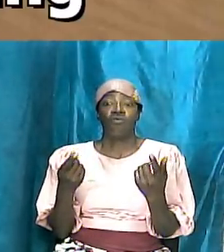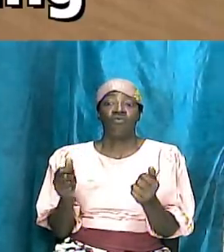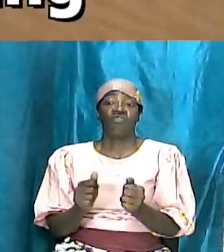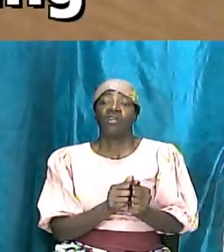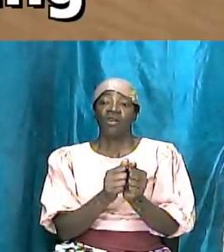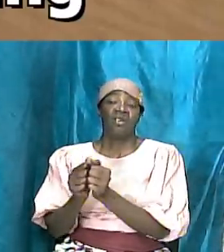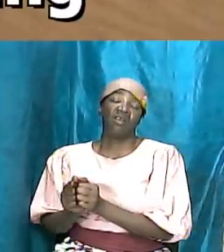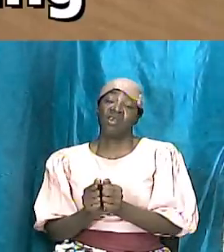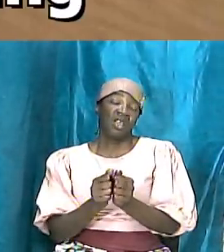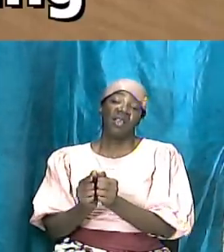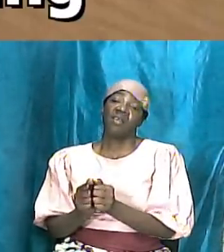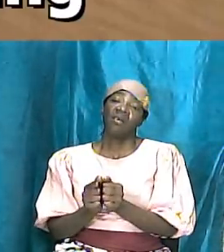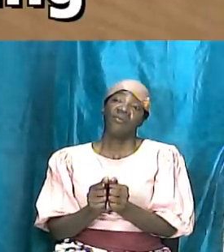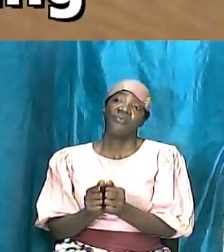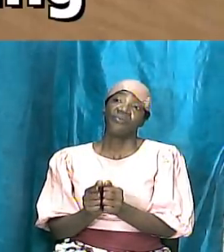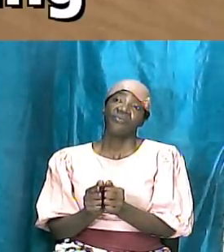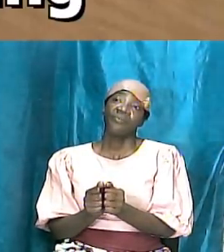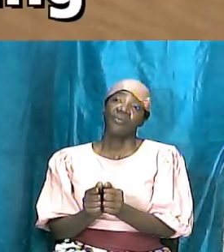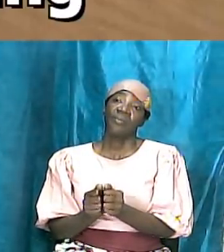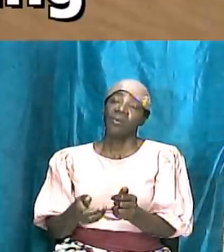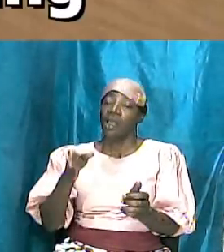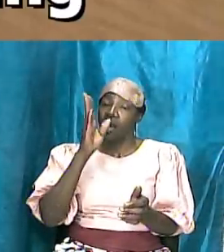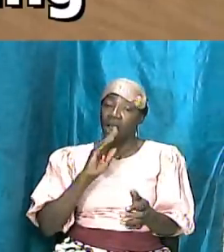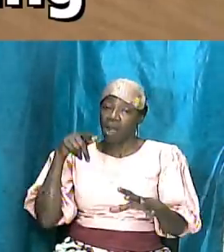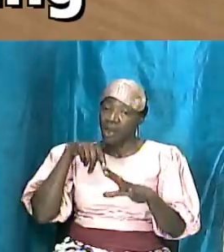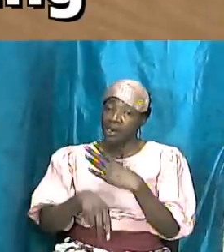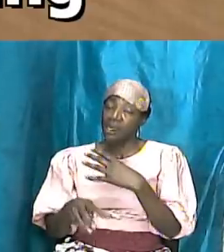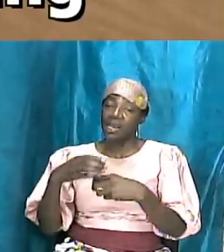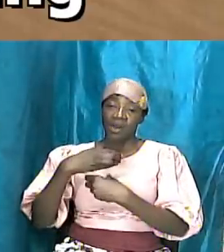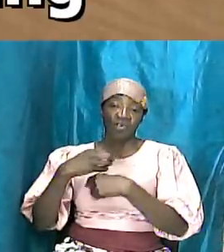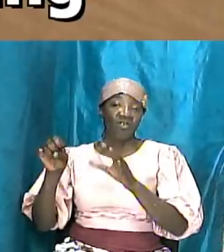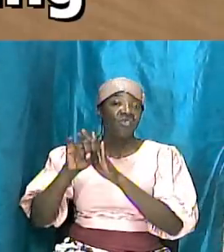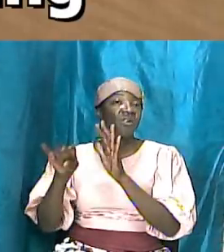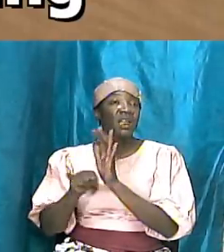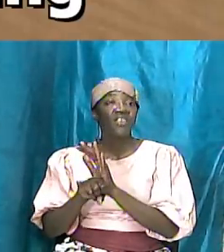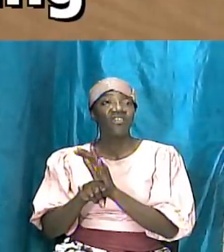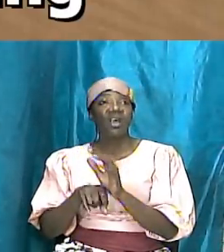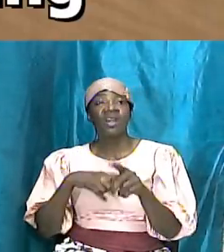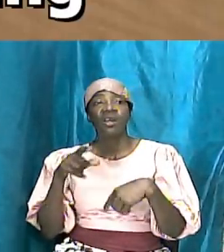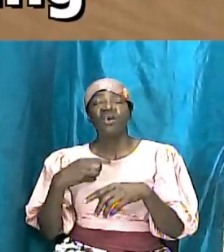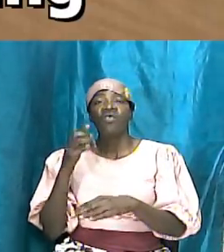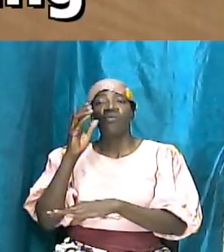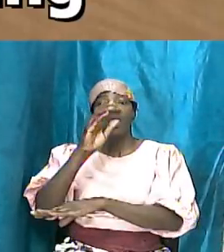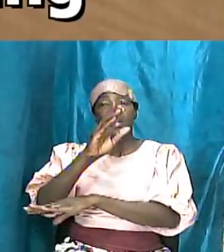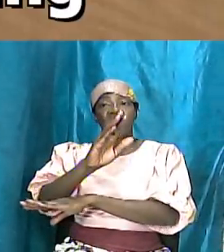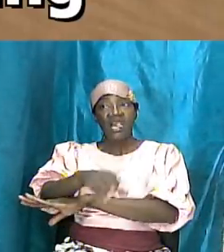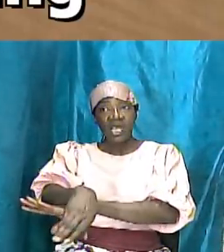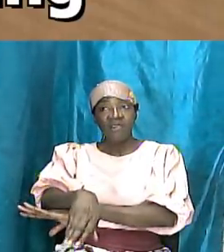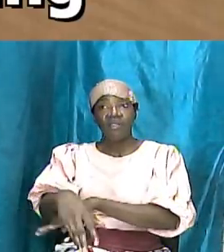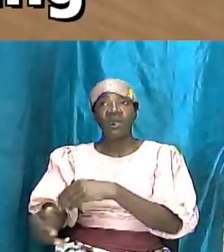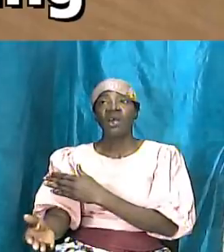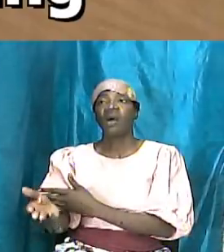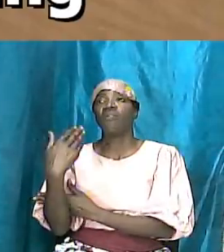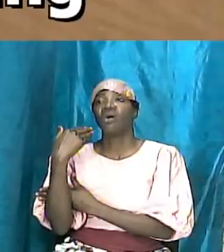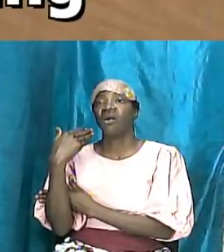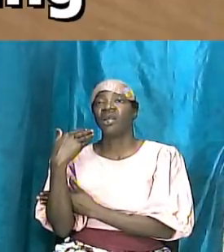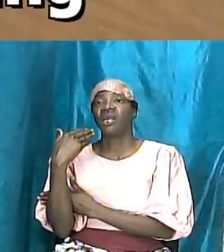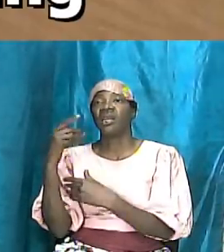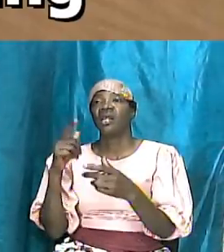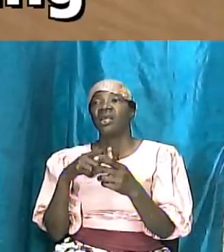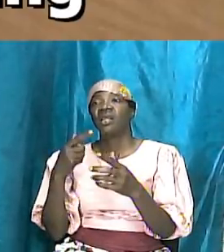if God, in his creation, went evening and morning, and then what